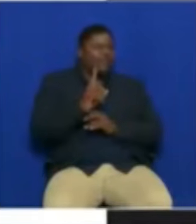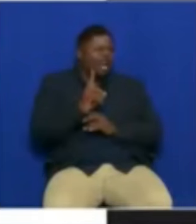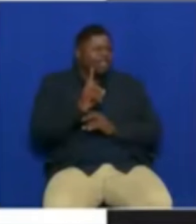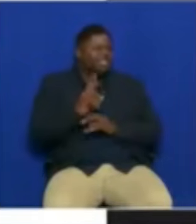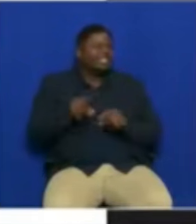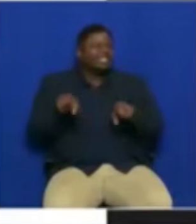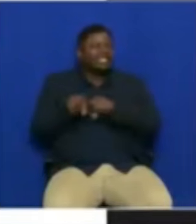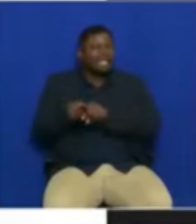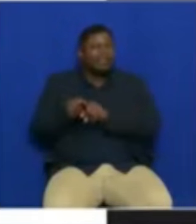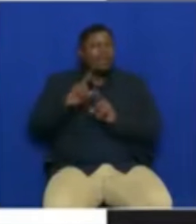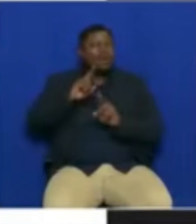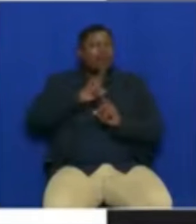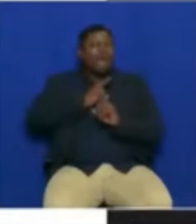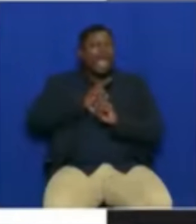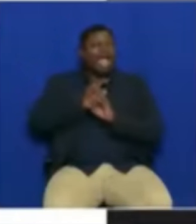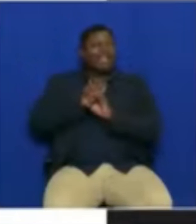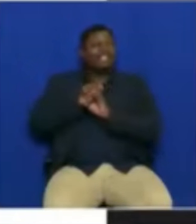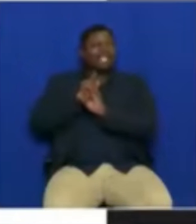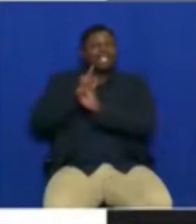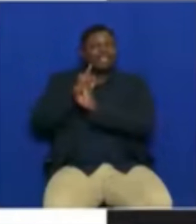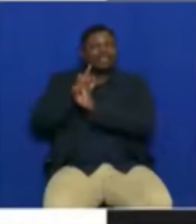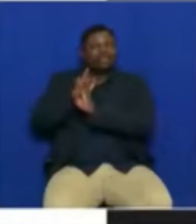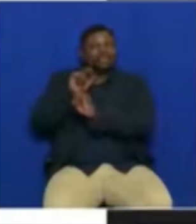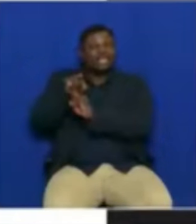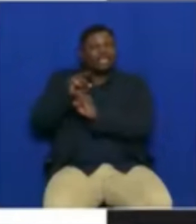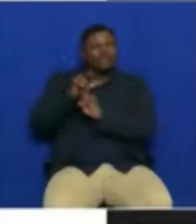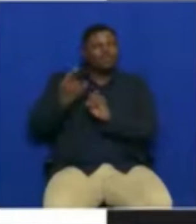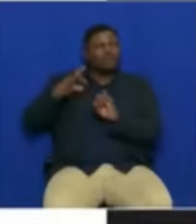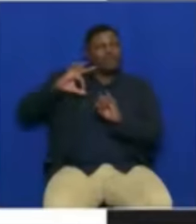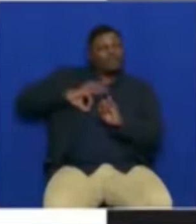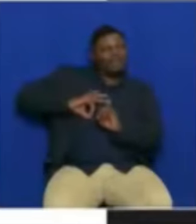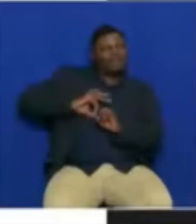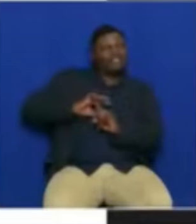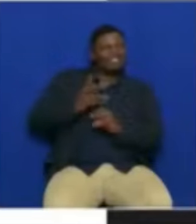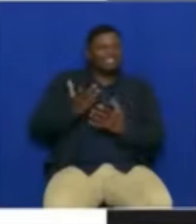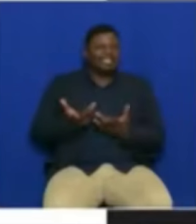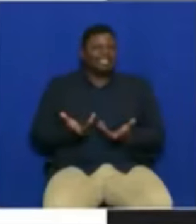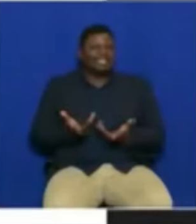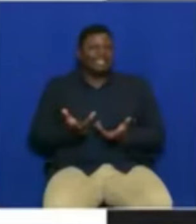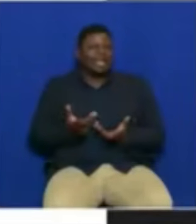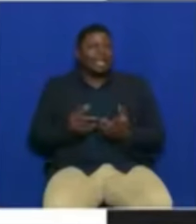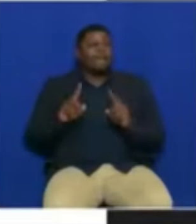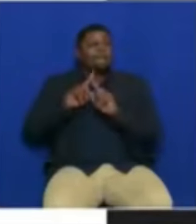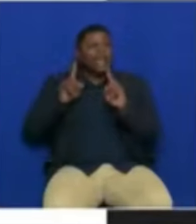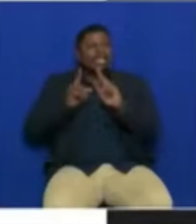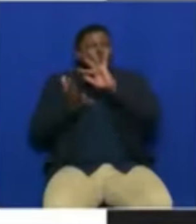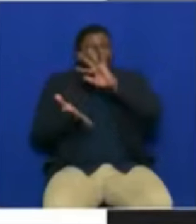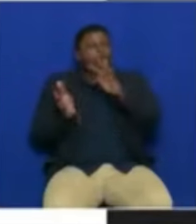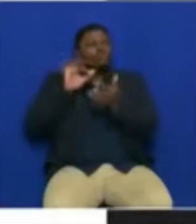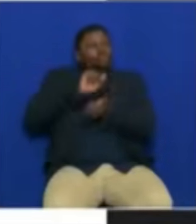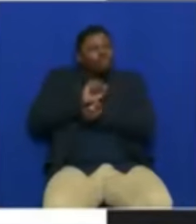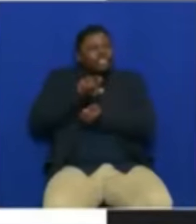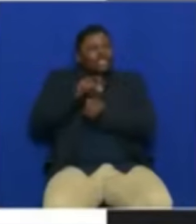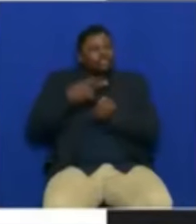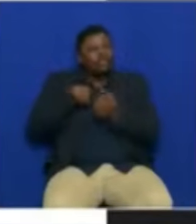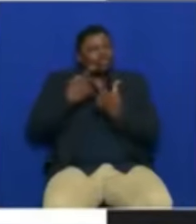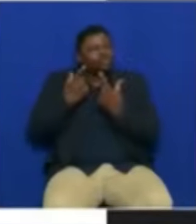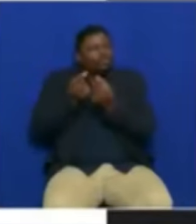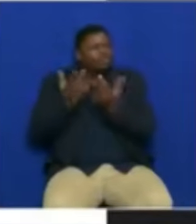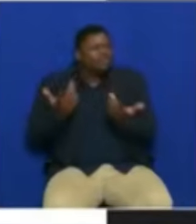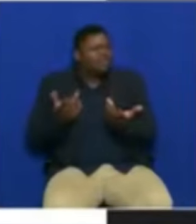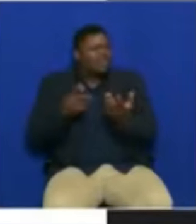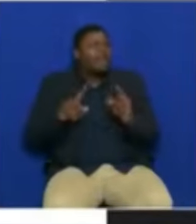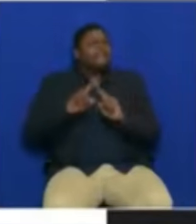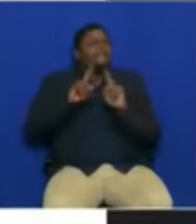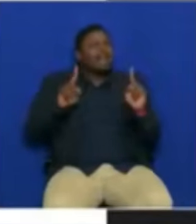Because this is a conclusion. Yes. I don't understand what undue advantage did Mrs. Mukwele receive